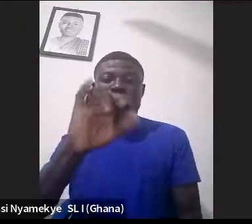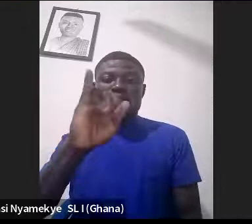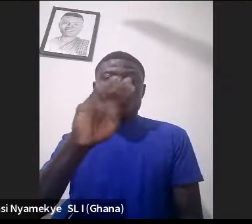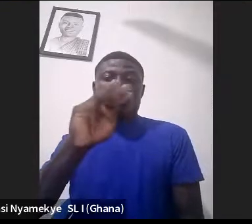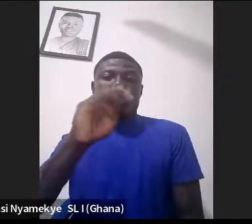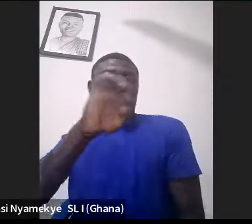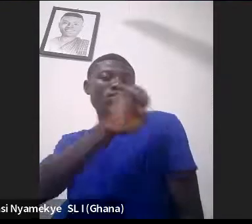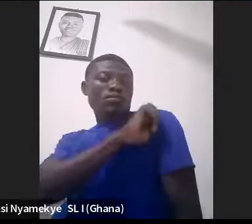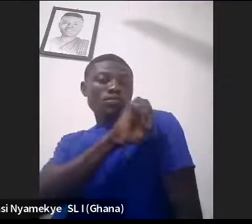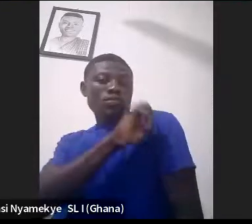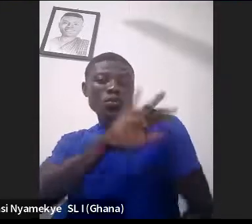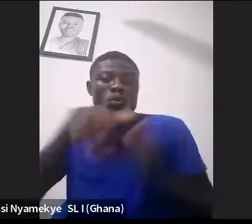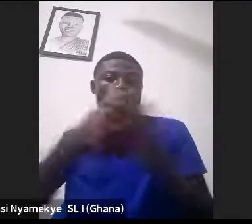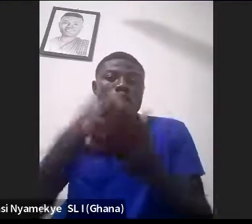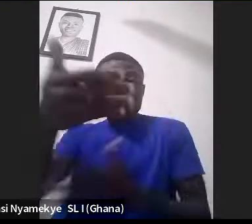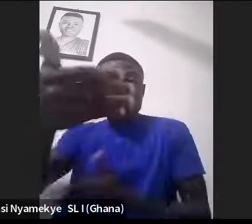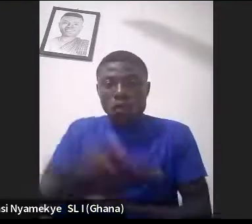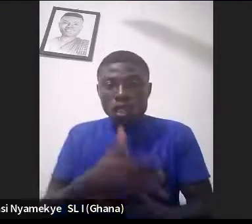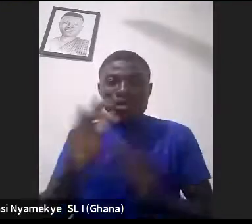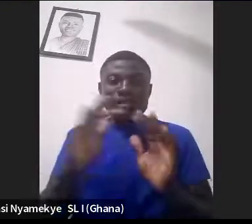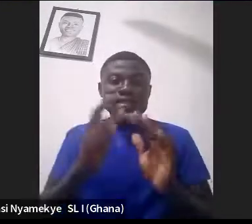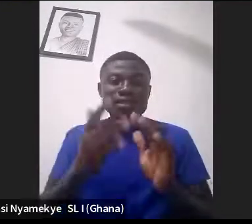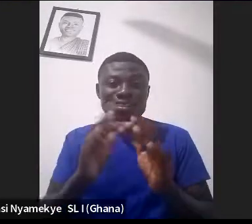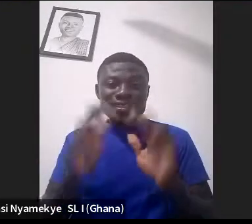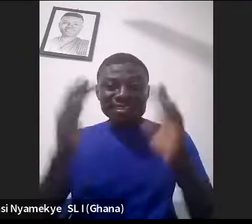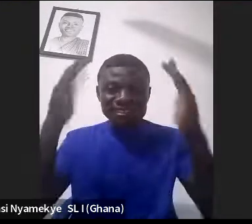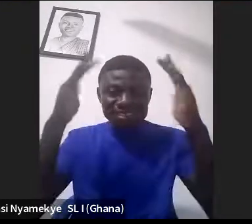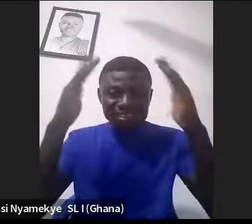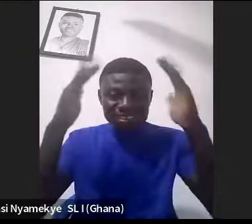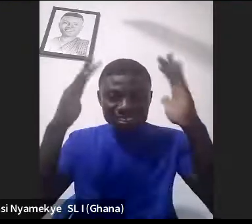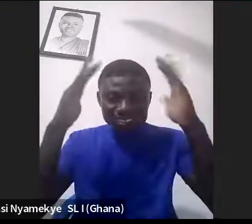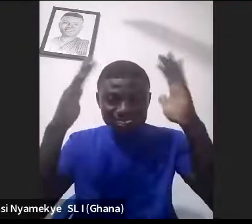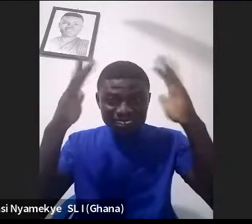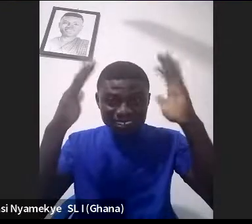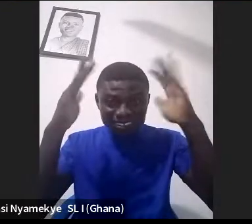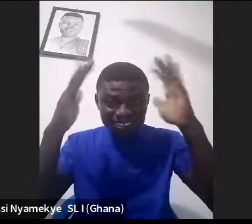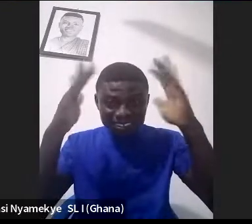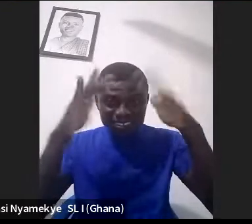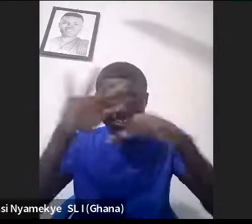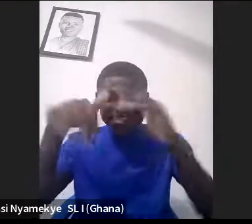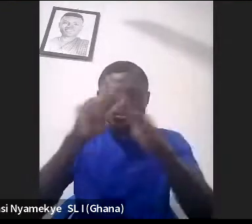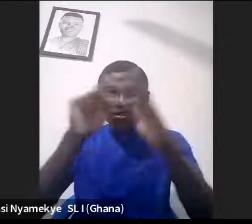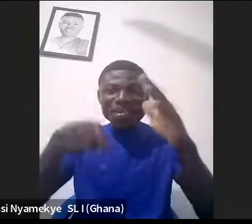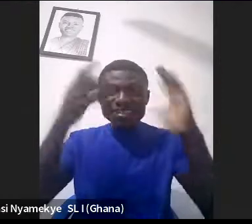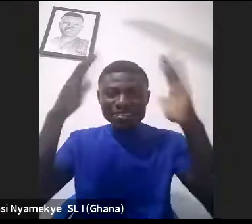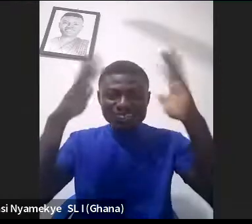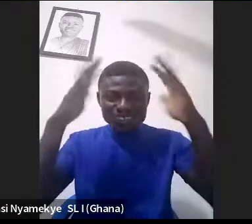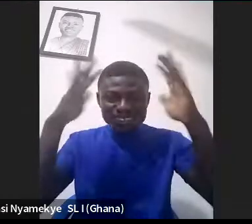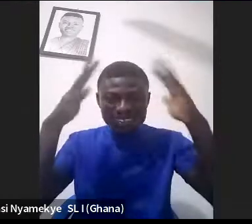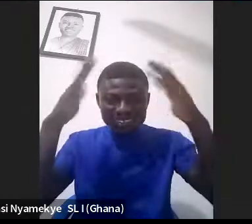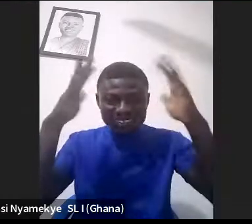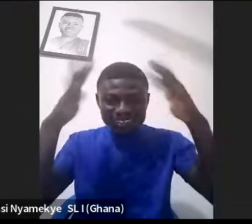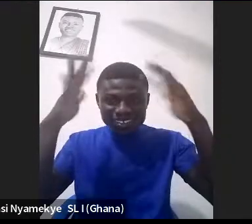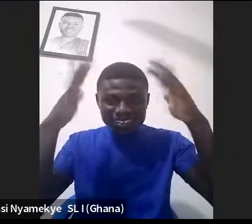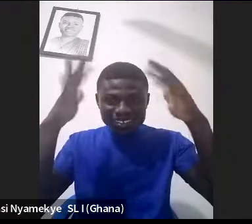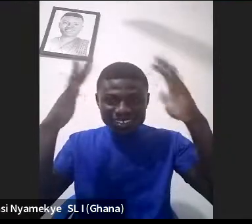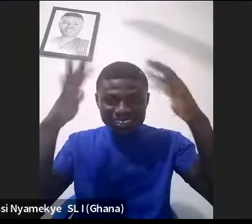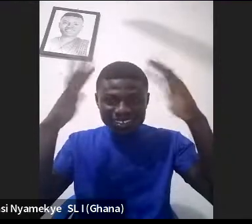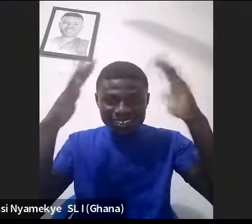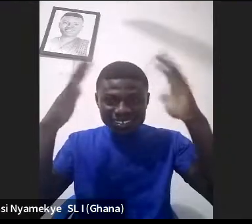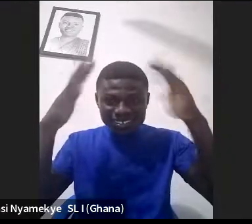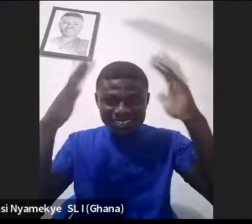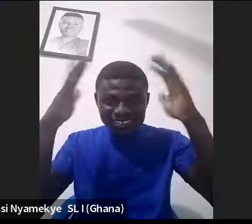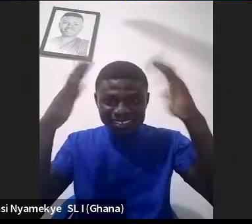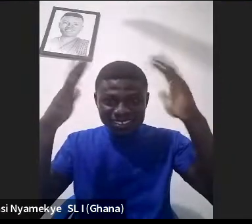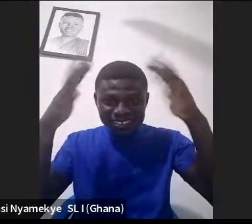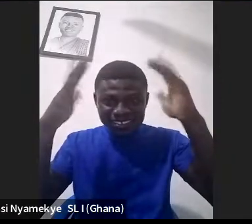e-welcome with a clap emoji in the chat section. So if you heard me, just indicate a clap